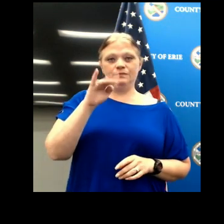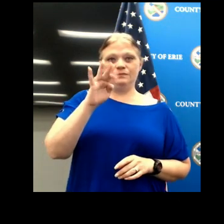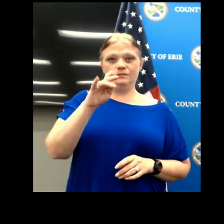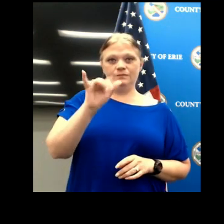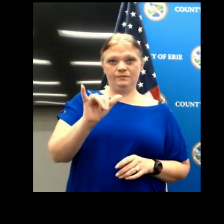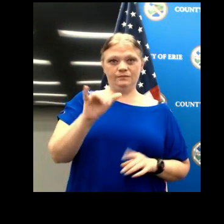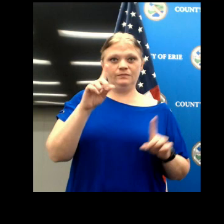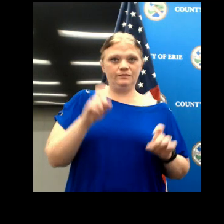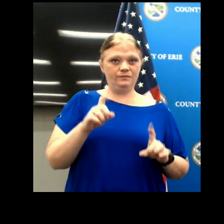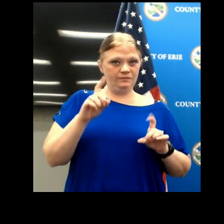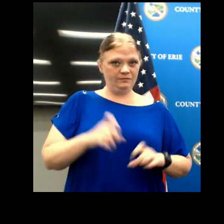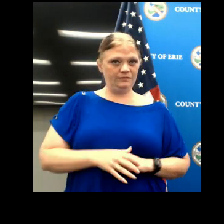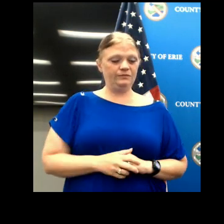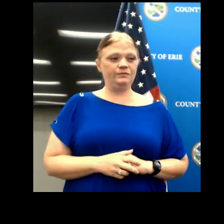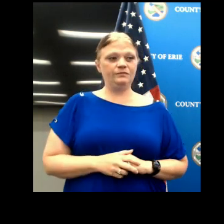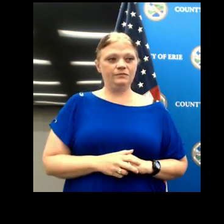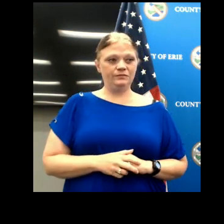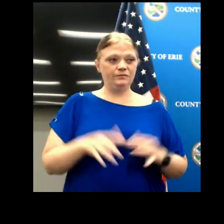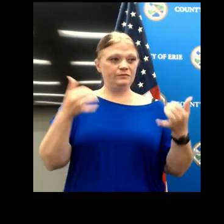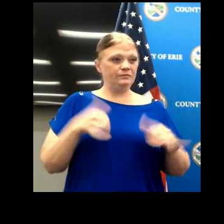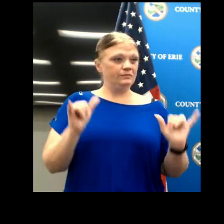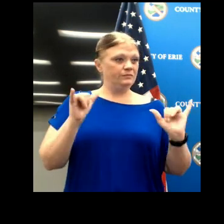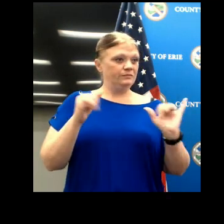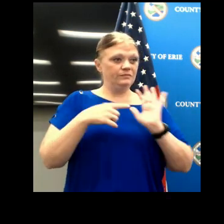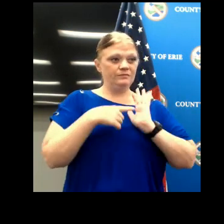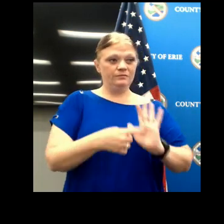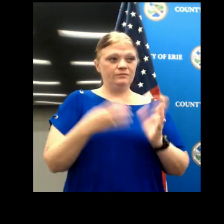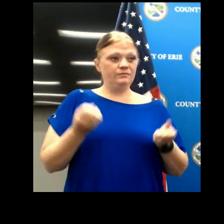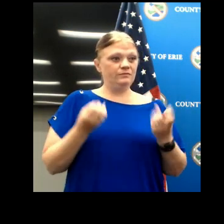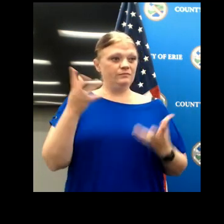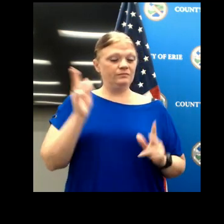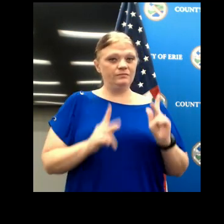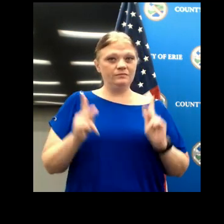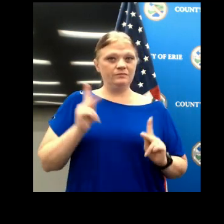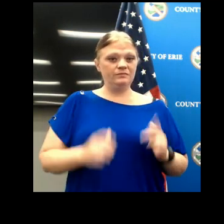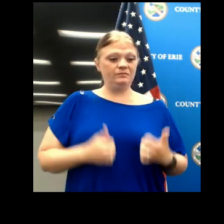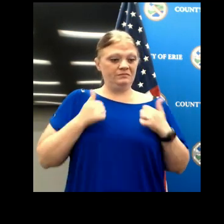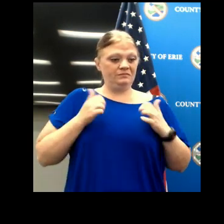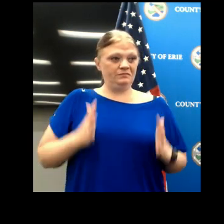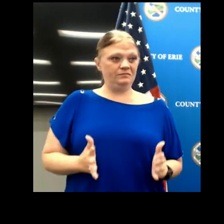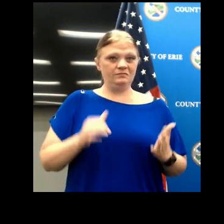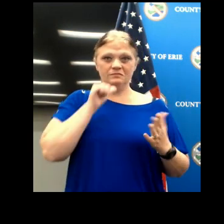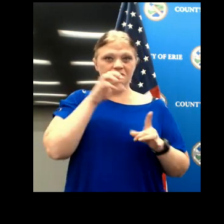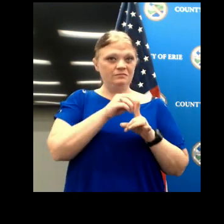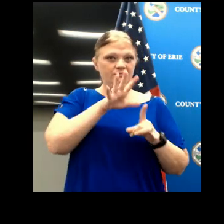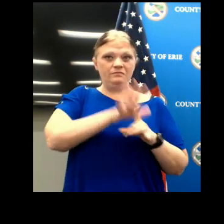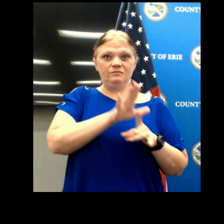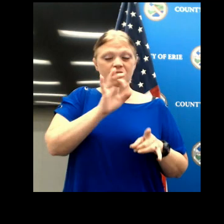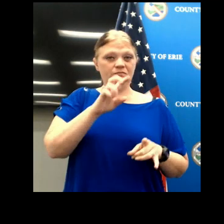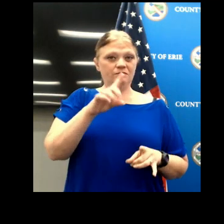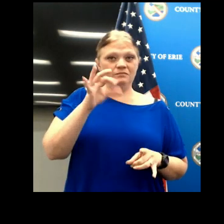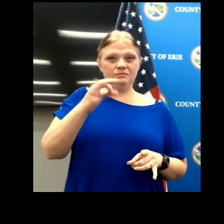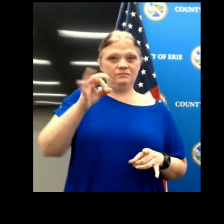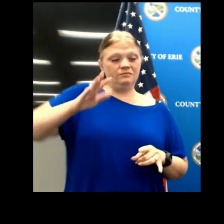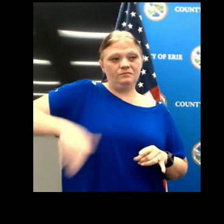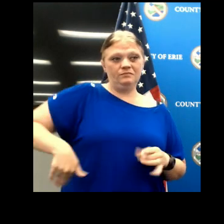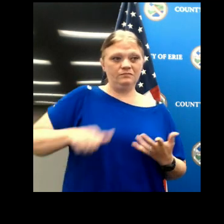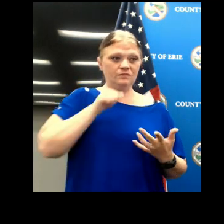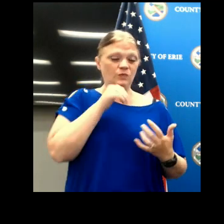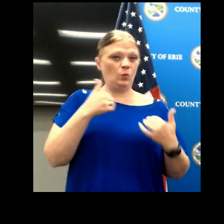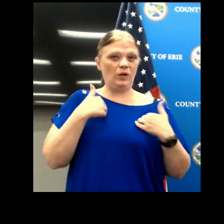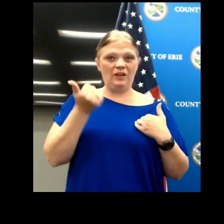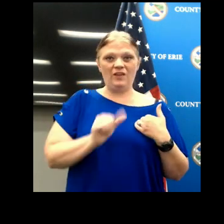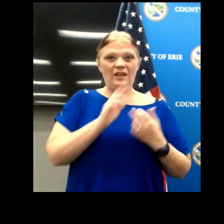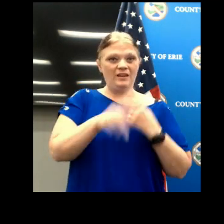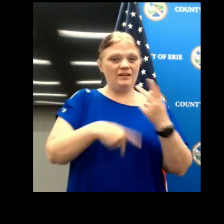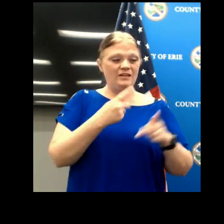testing, we still show that many Erie County residents have not been exposed to COVID-19 and do not have any